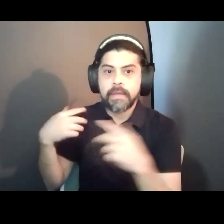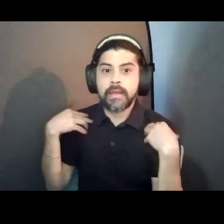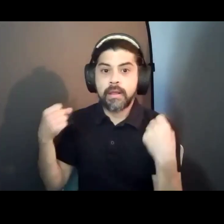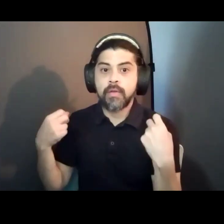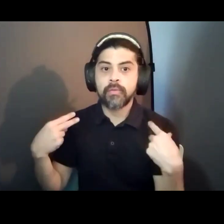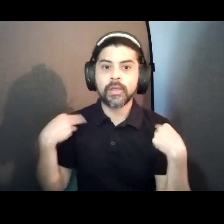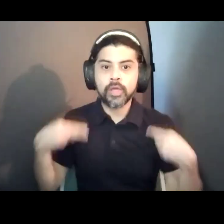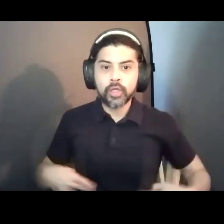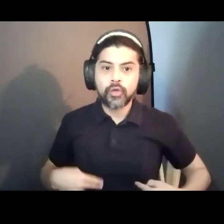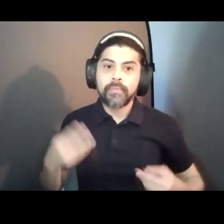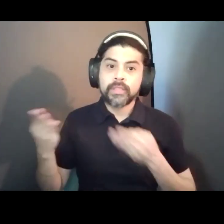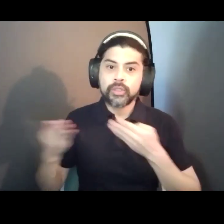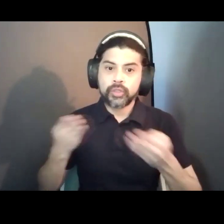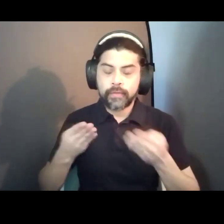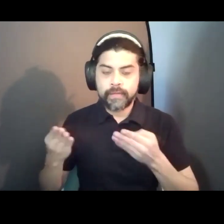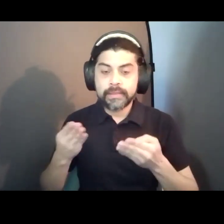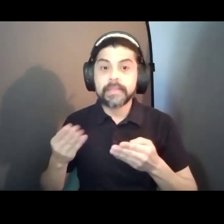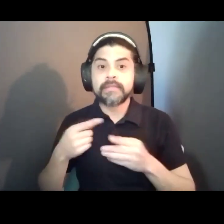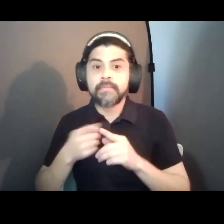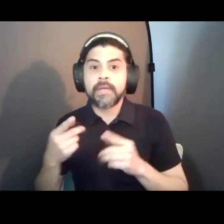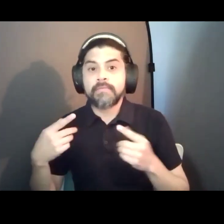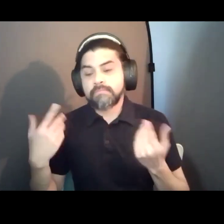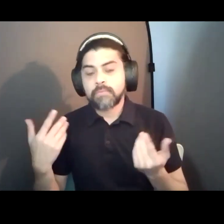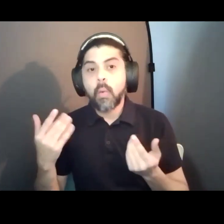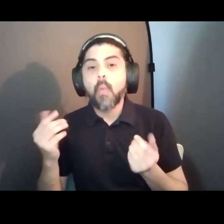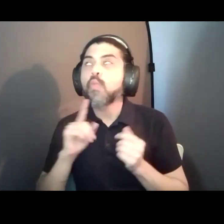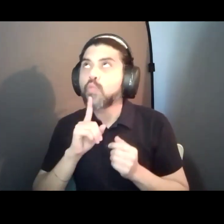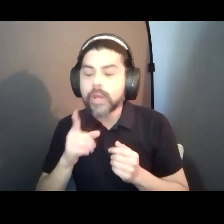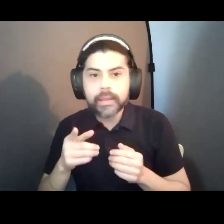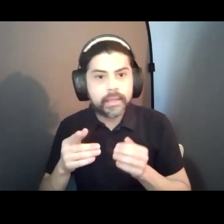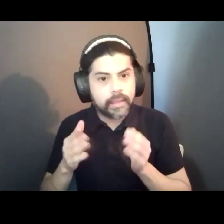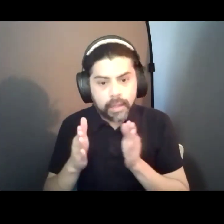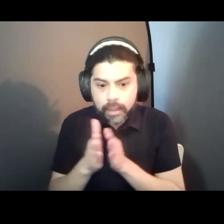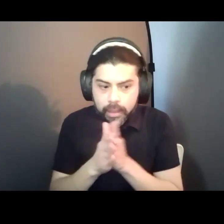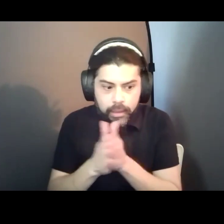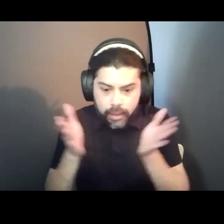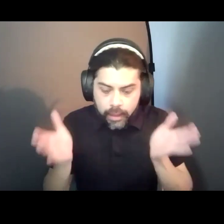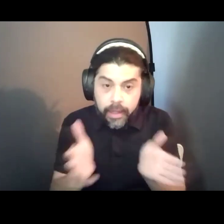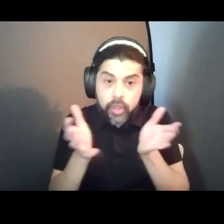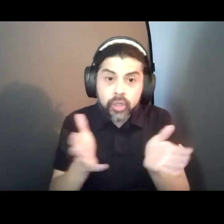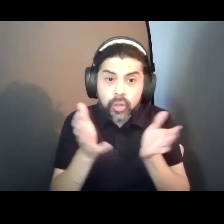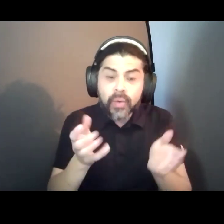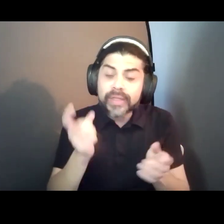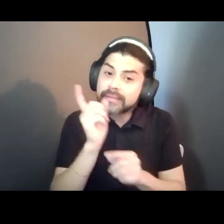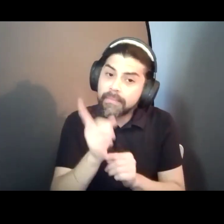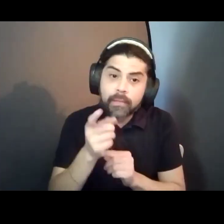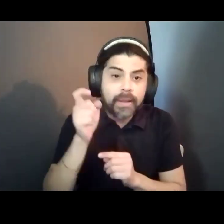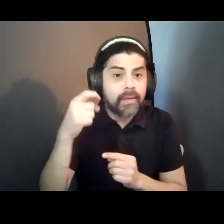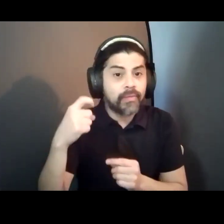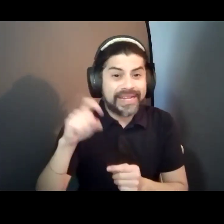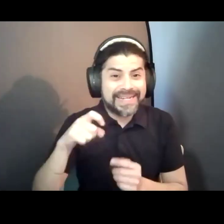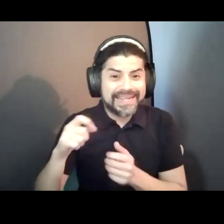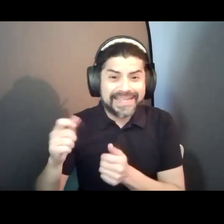in terms of opportunities to engage on these topics. So really, again, invite and encourage. It's a moment where we need each other to